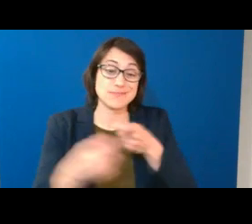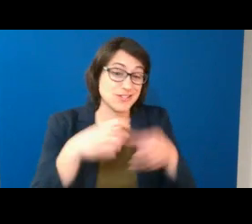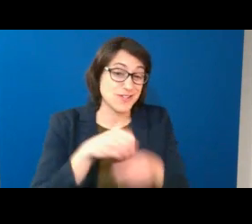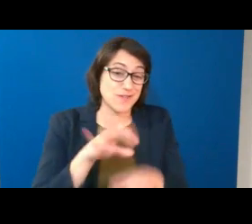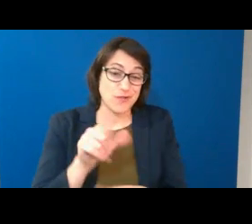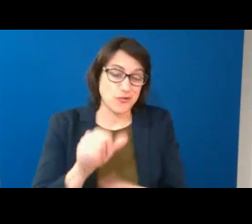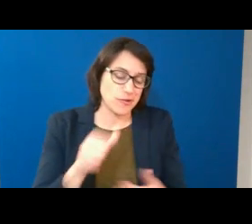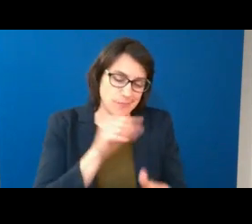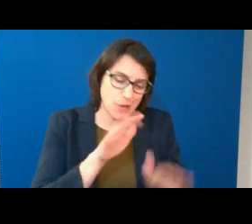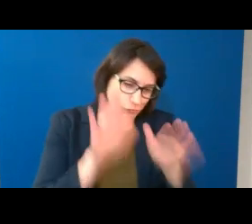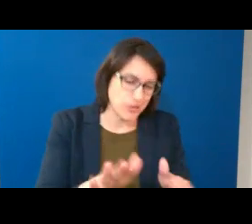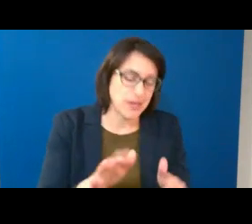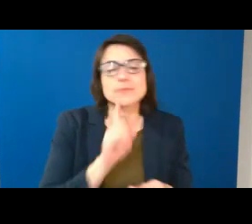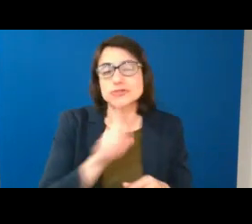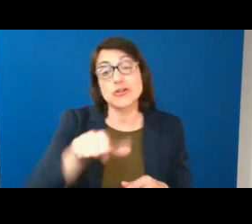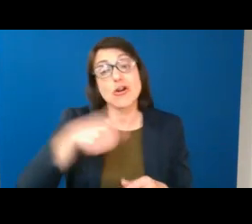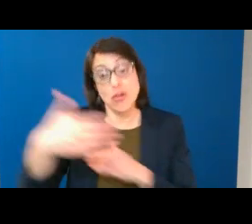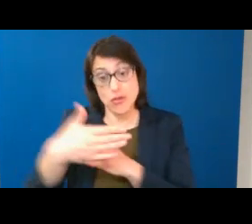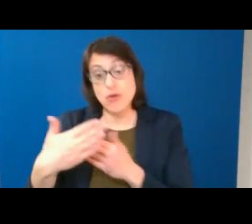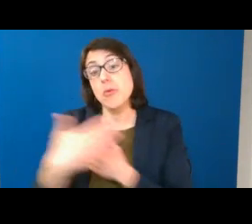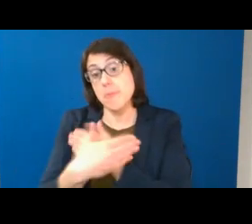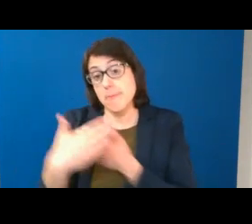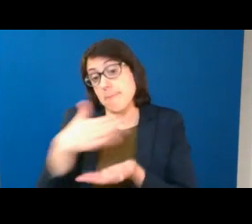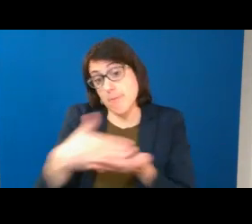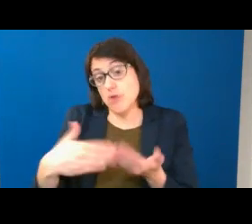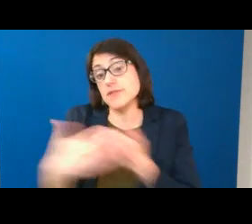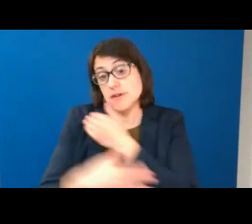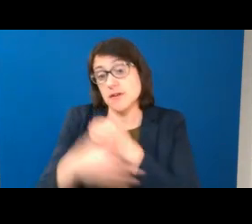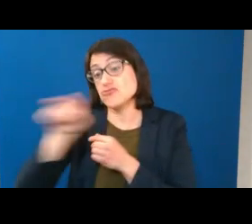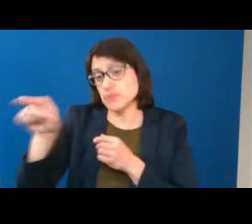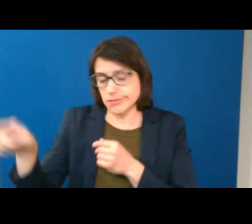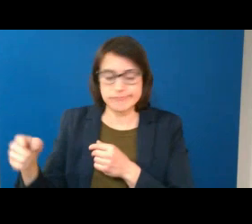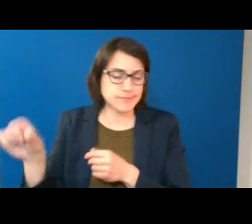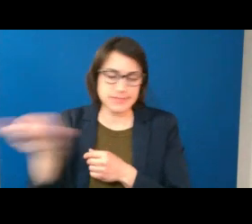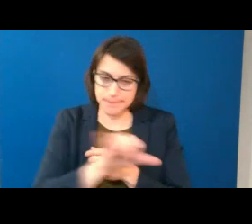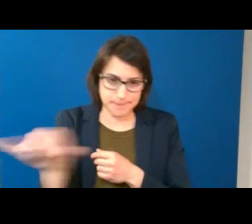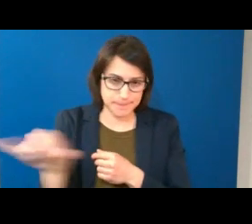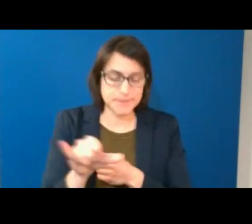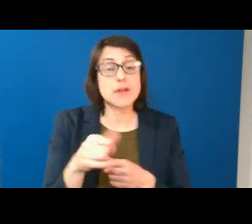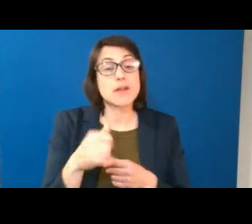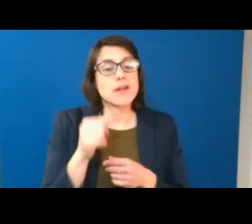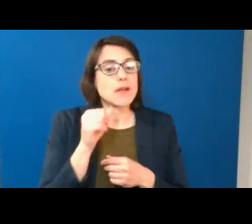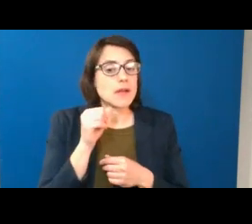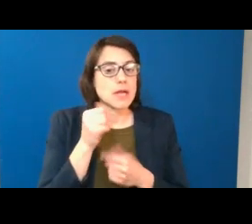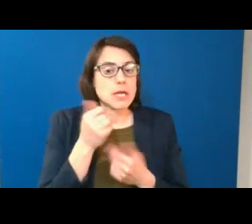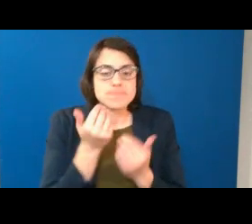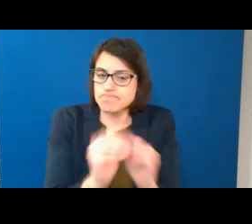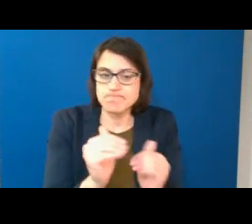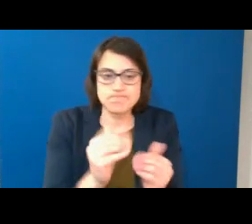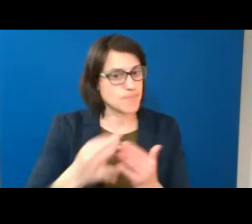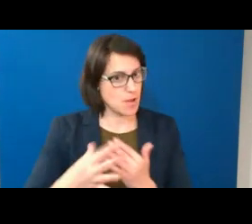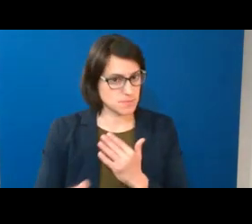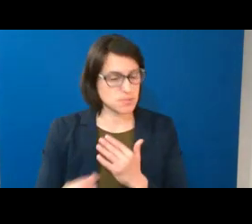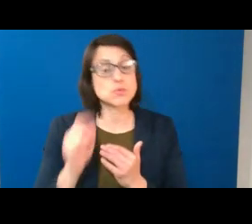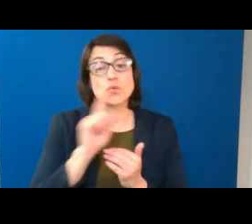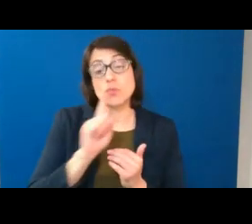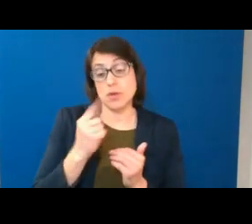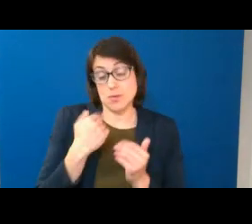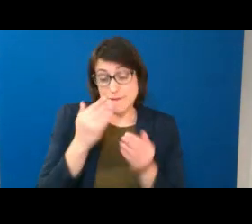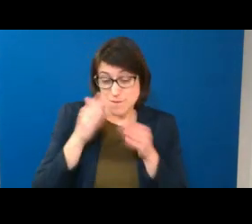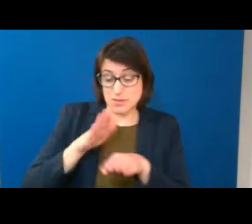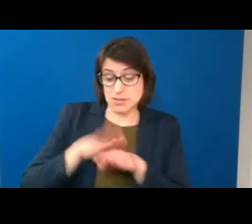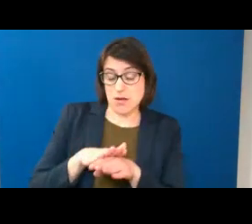as well. We don't have a lot of great options, which means we really focus on waste prevention to begin